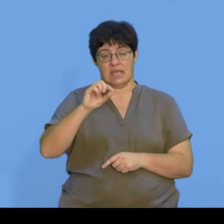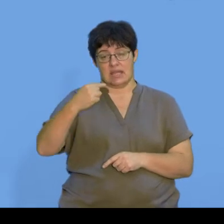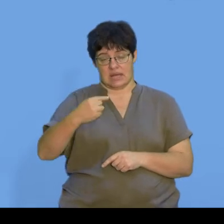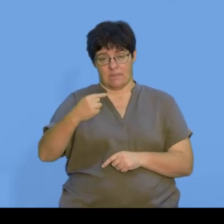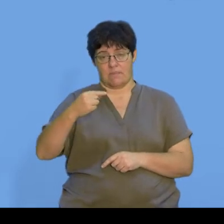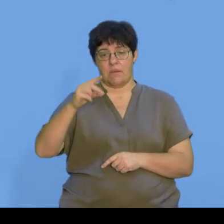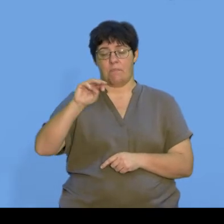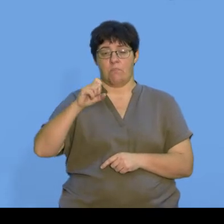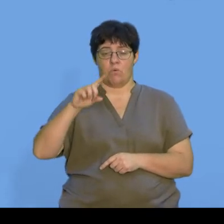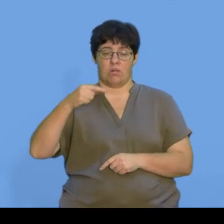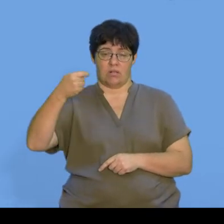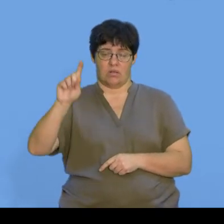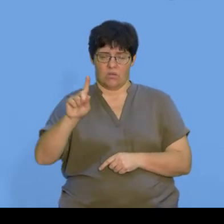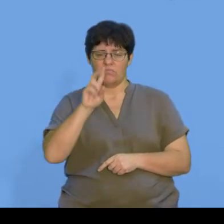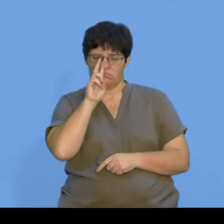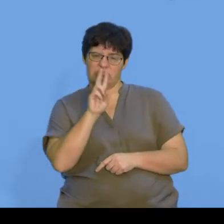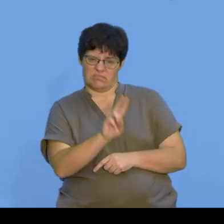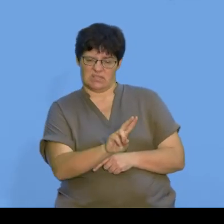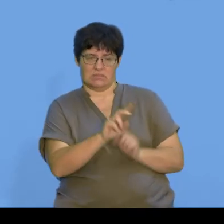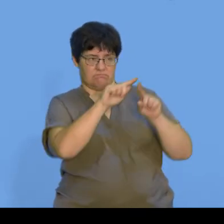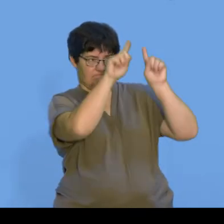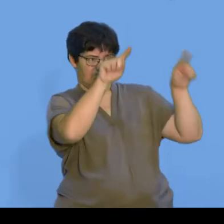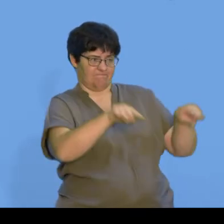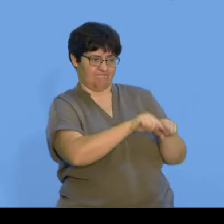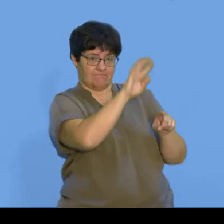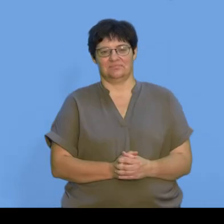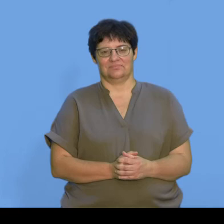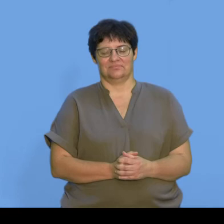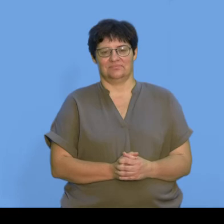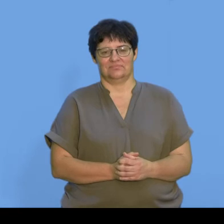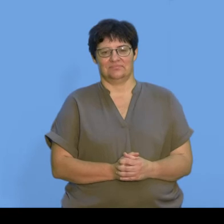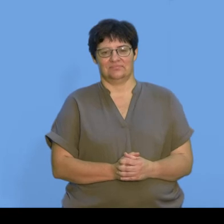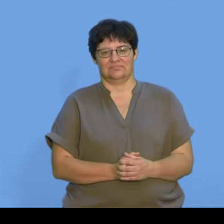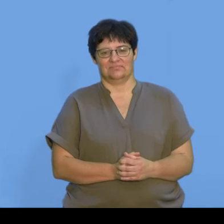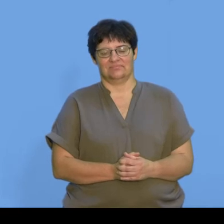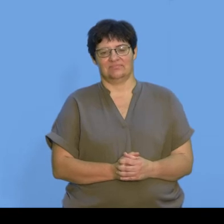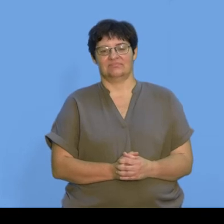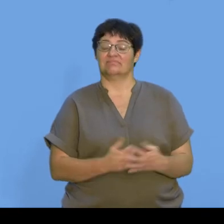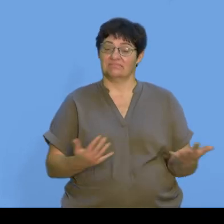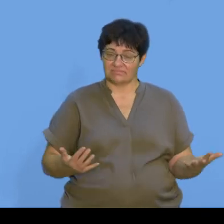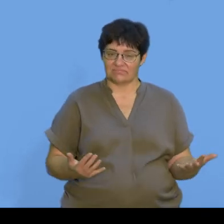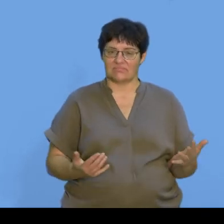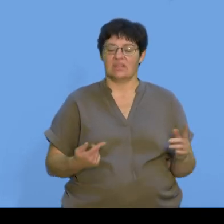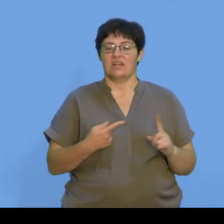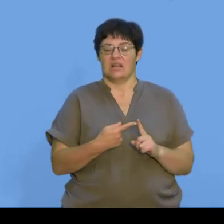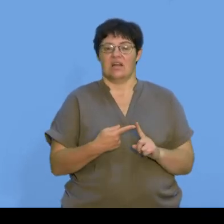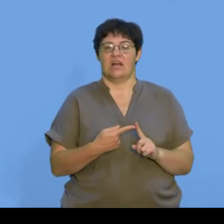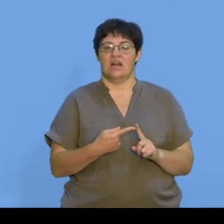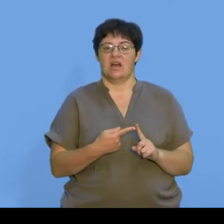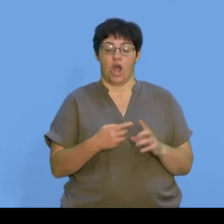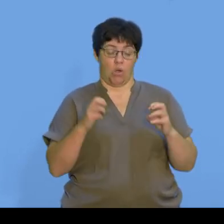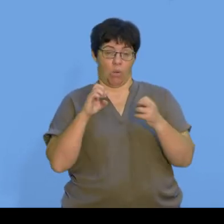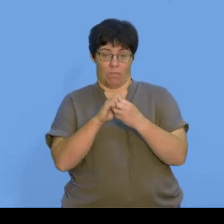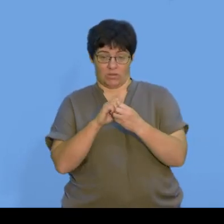So you'll get this from the periodic table of elements. Okay. Now in this compound, we know that the